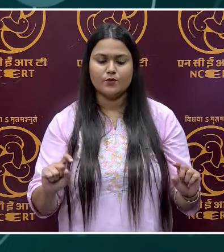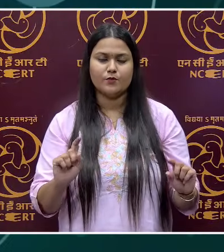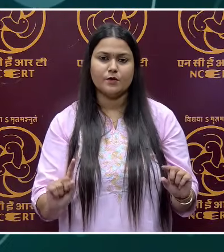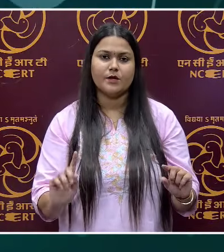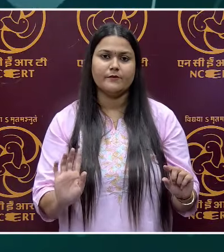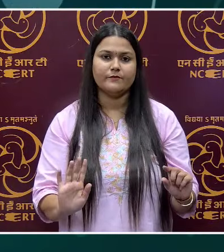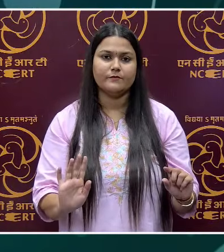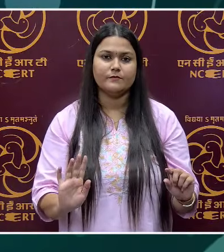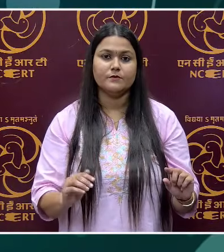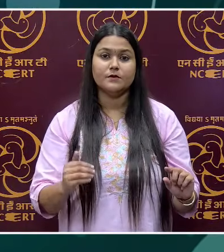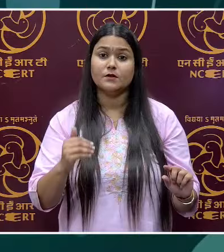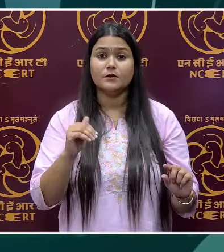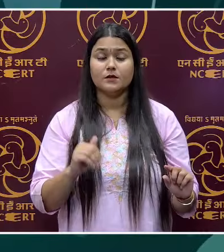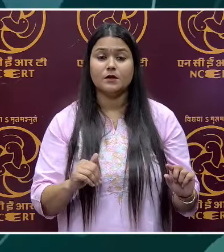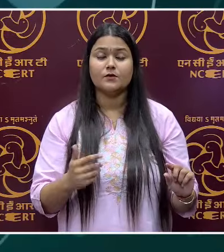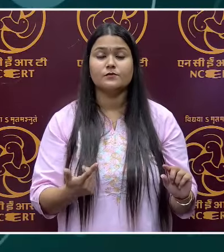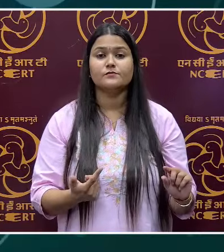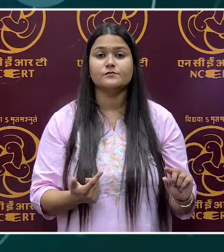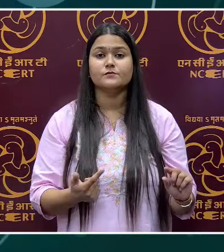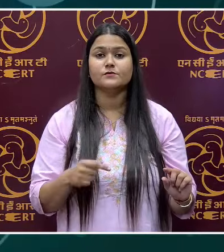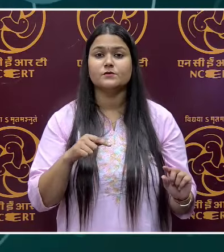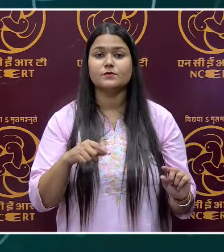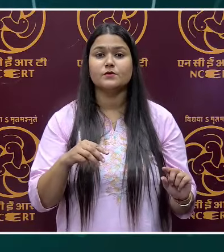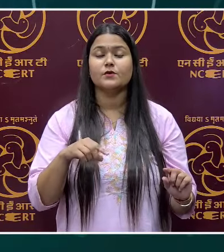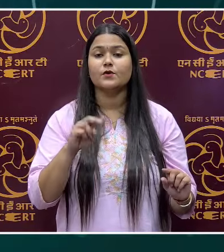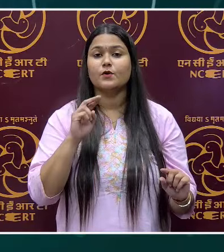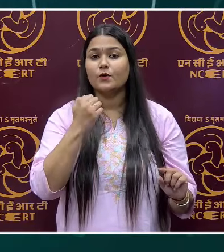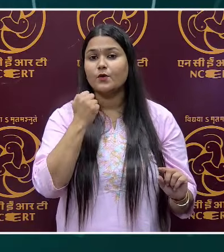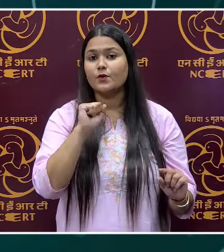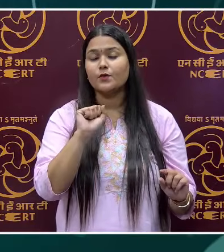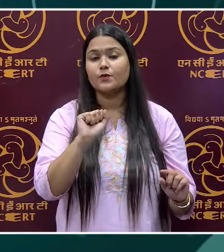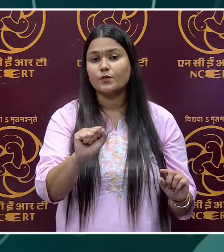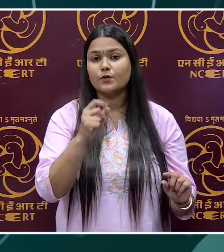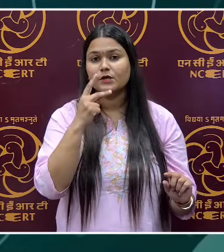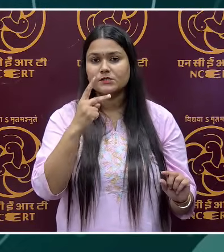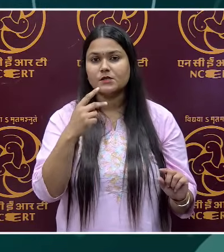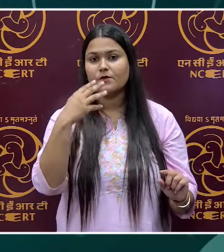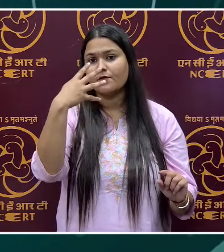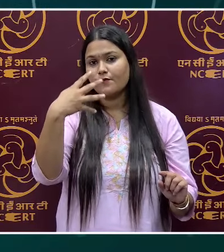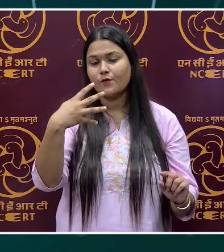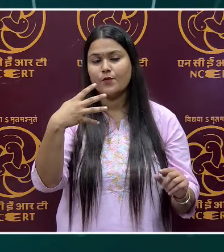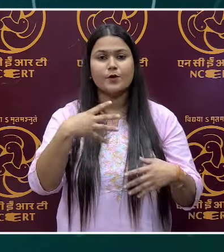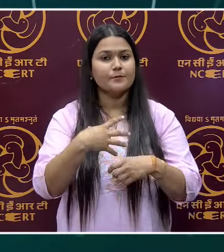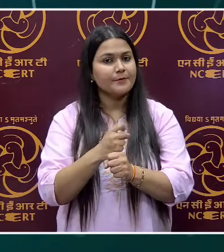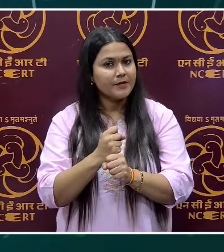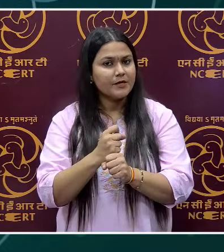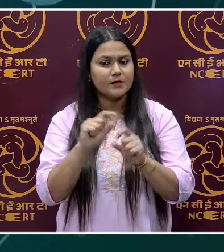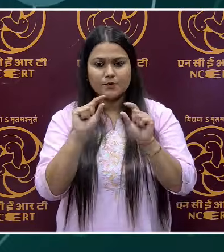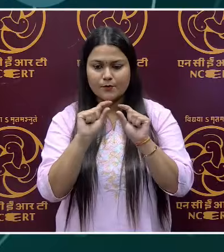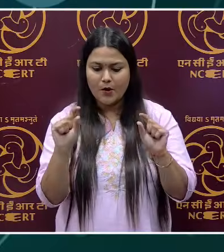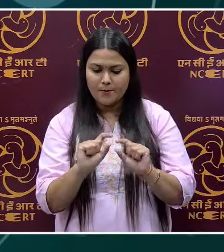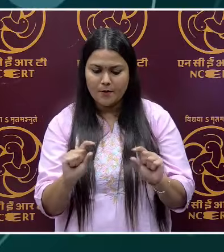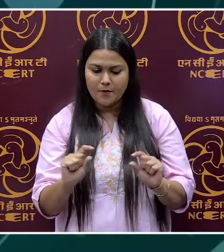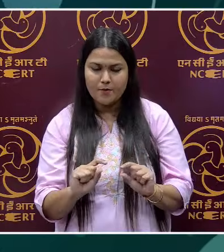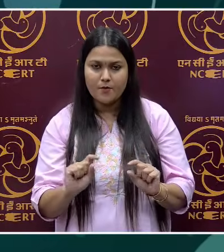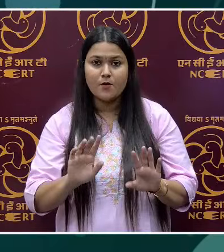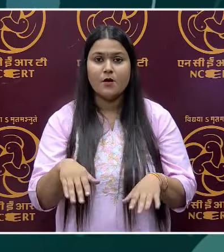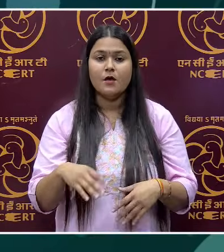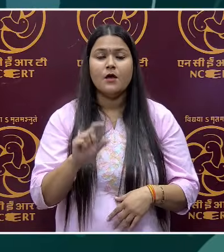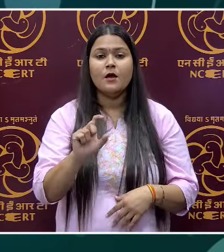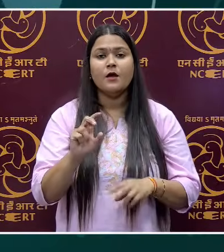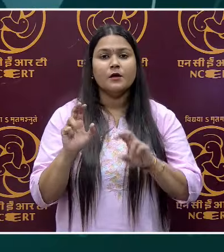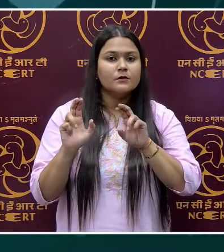Okay. Now you can see 4 rows are here and you can